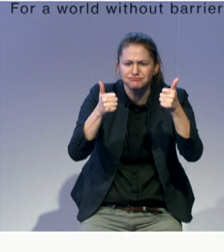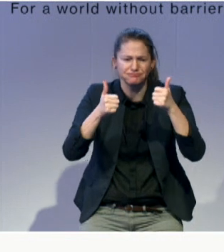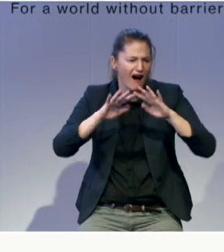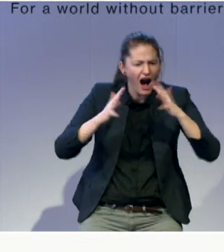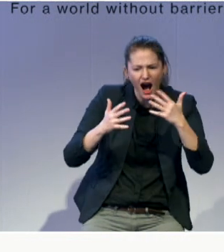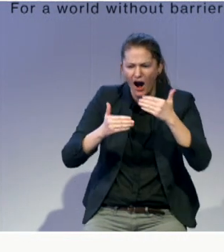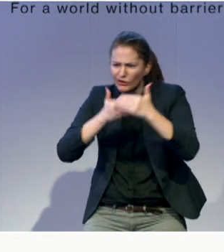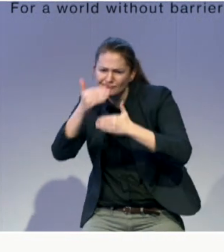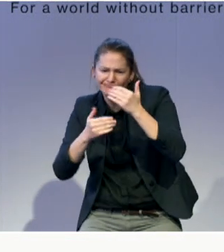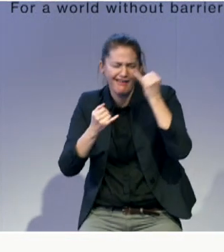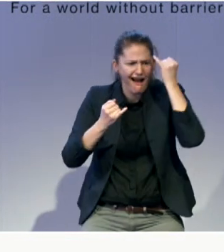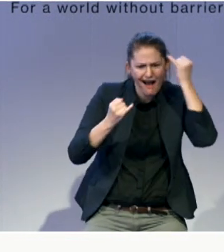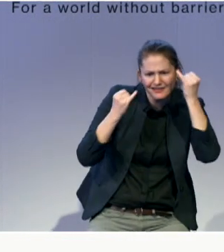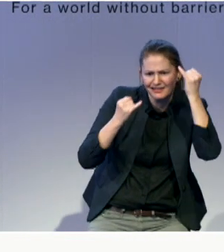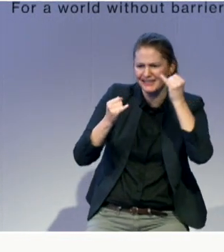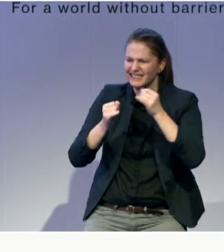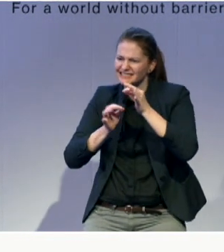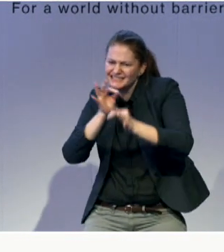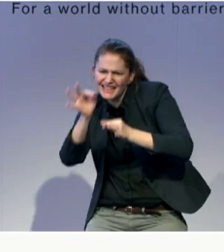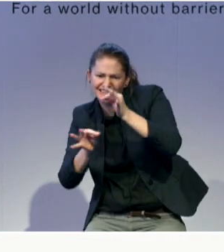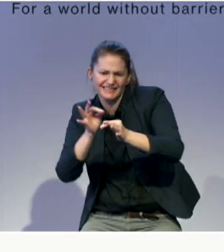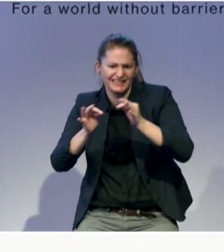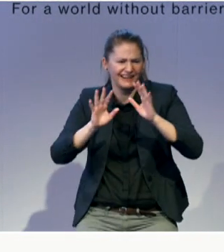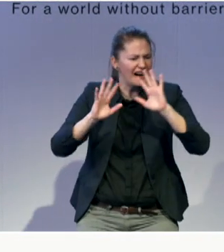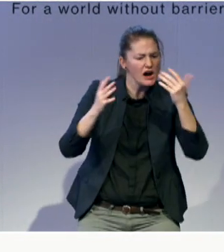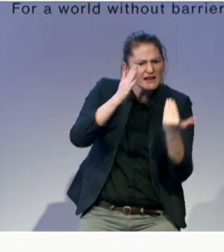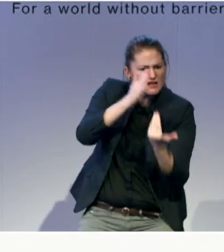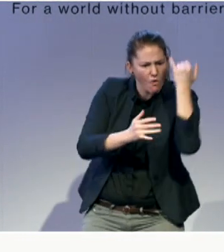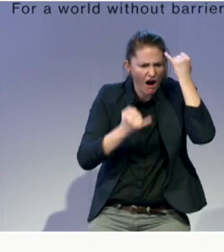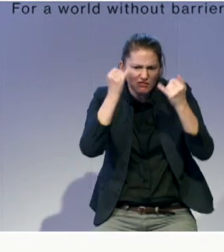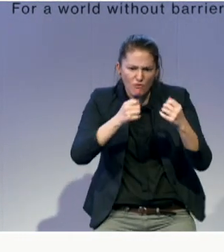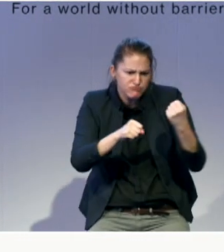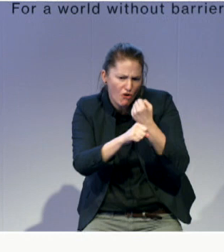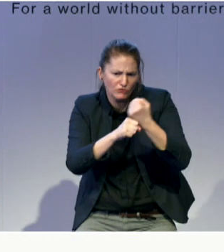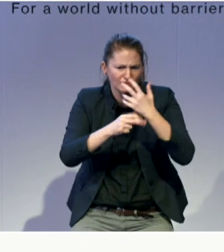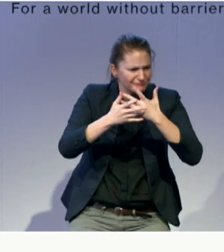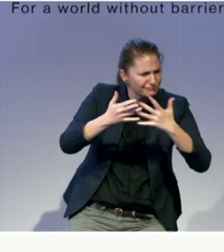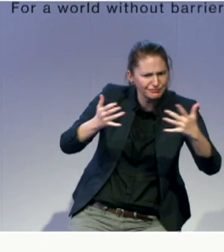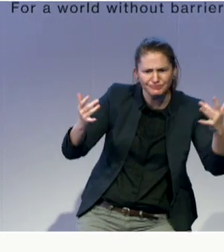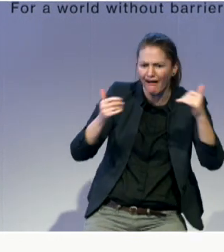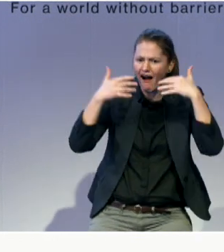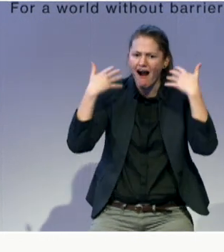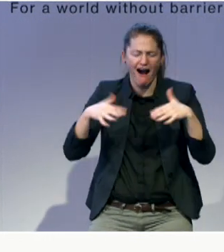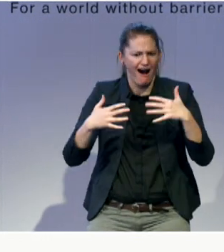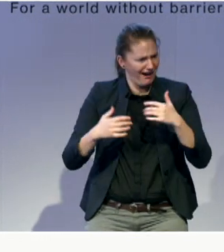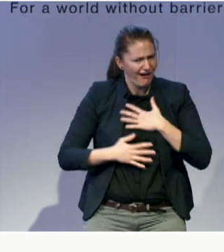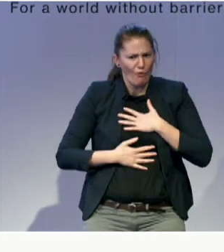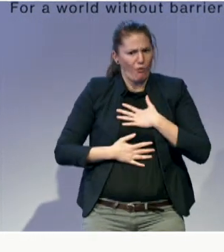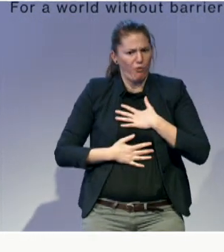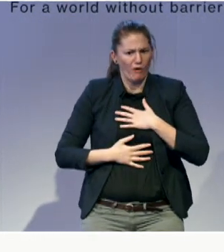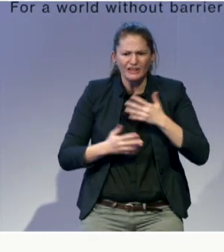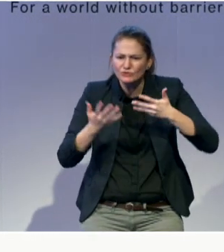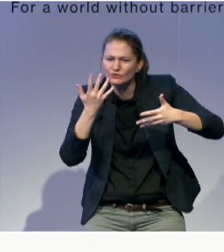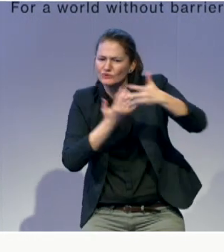ideas, programs, and innovations of bright, aggressive social entrepreneurs, many of whom I met with